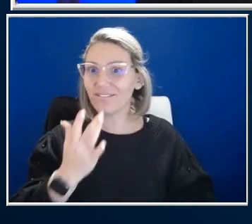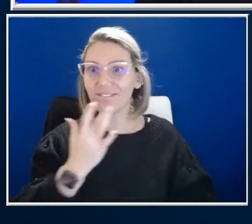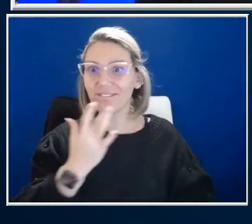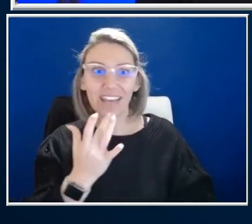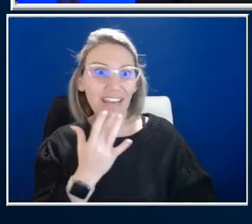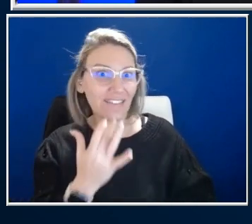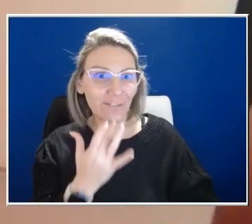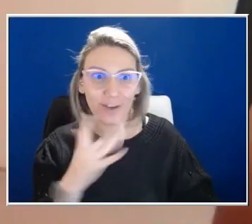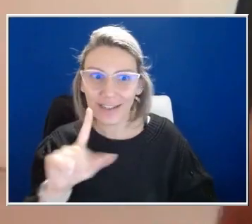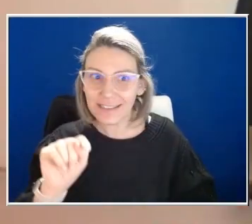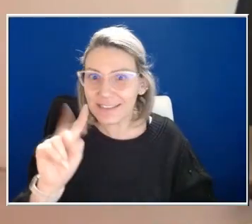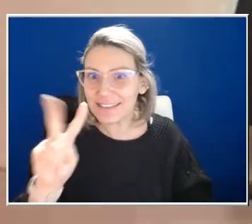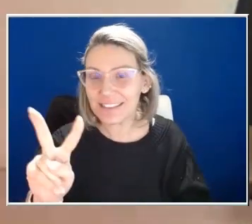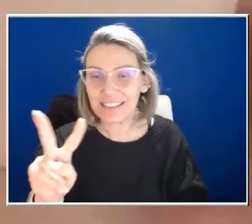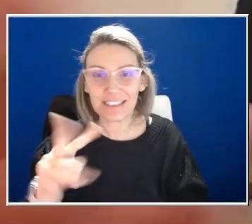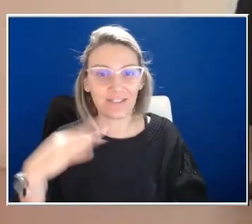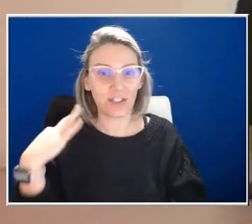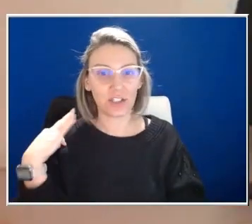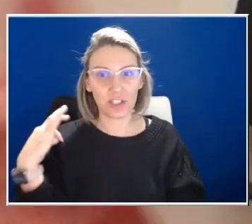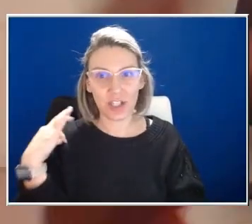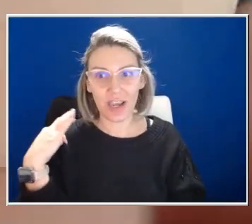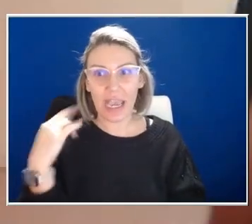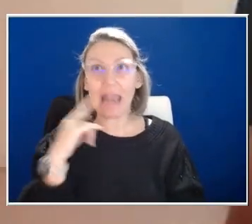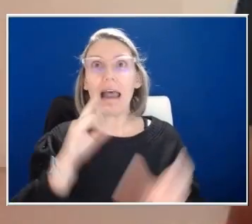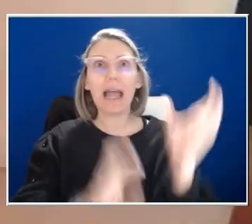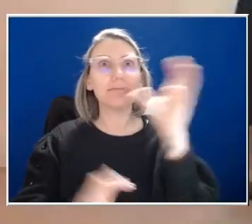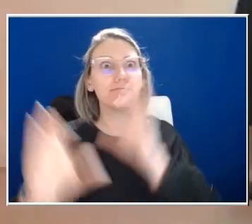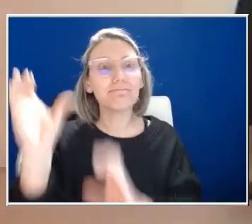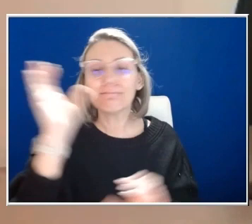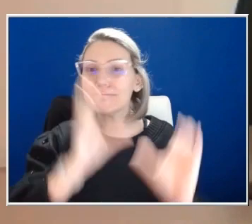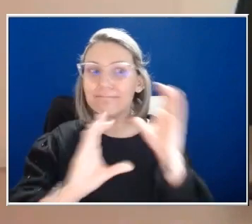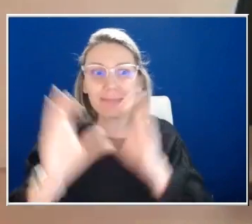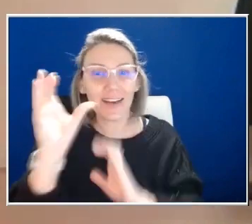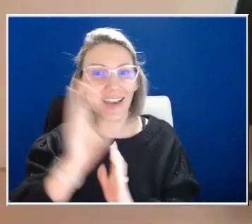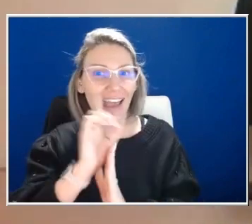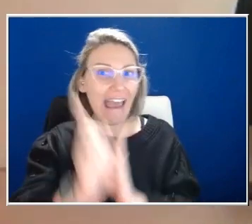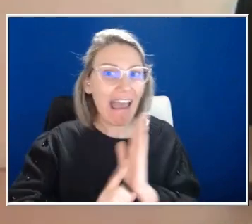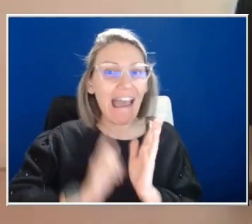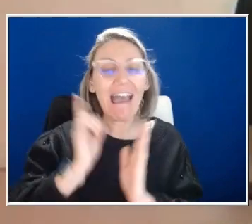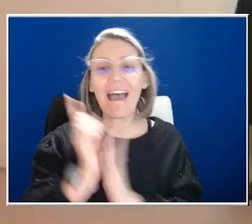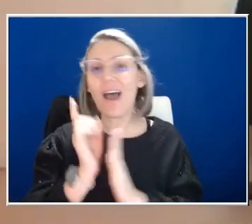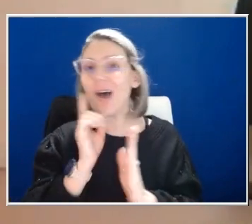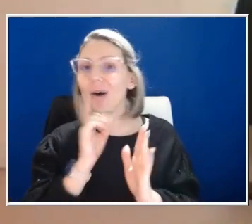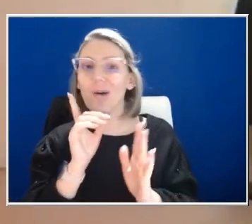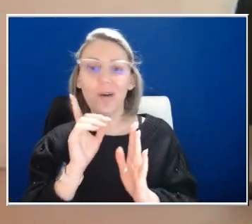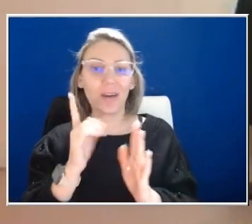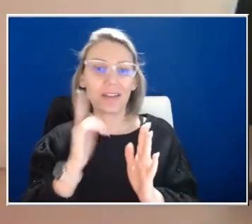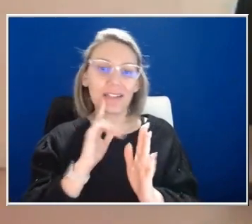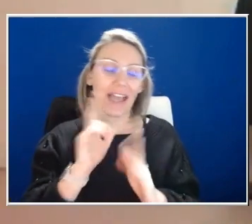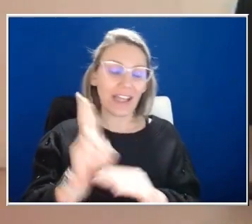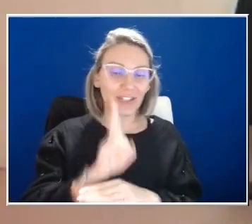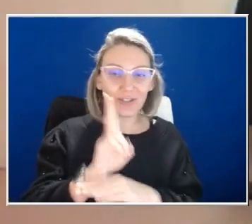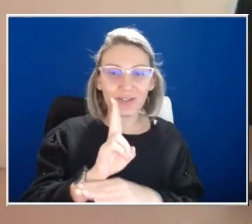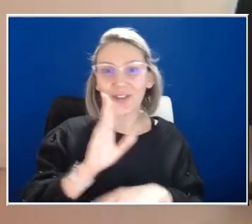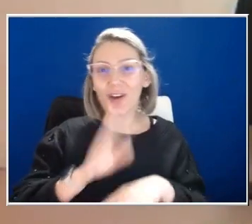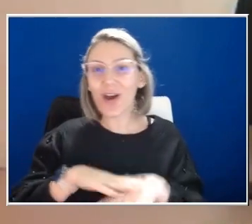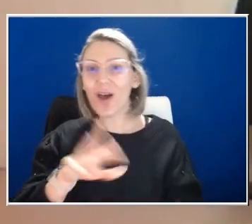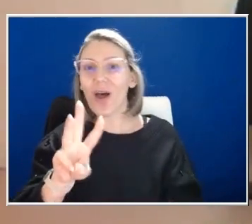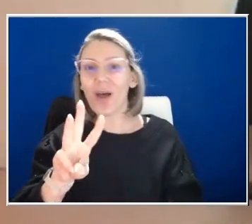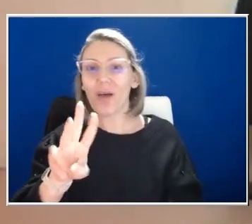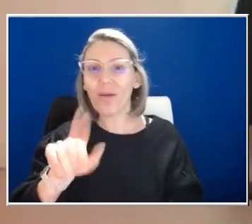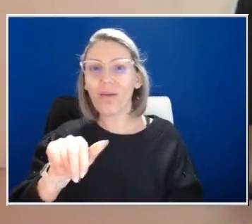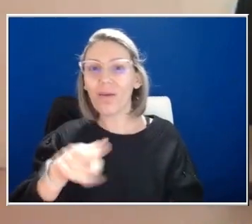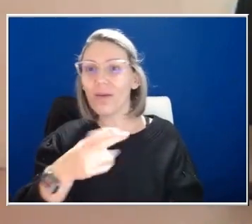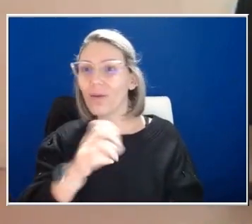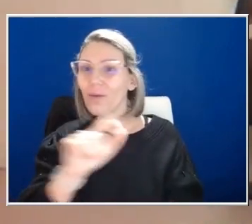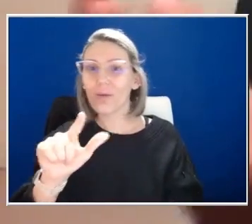called my television shirt. I looked for hours to find it. I wore it when I was on Wheel of Fortune. I wore it when I went to Price is